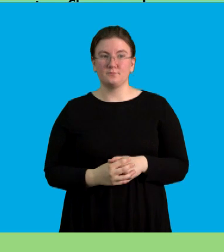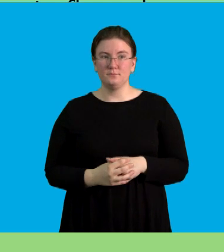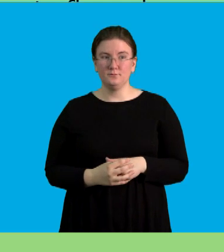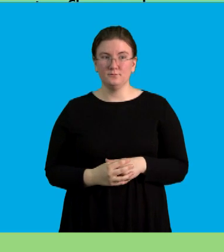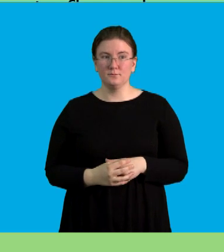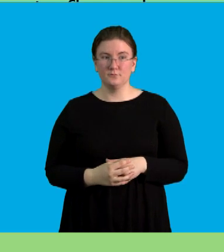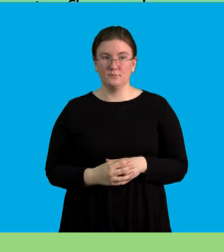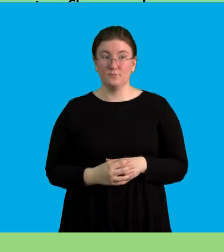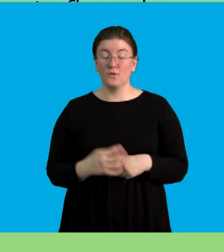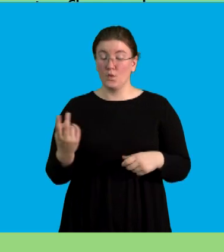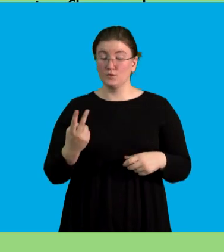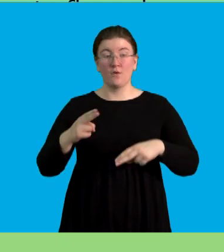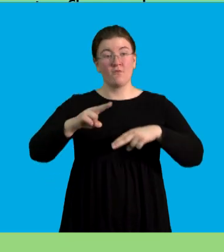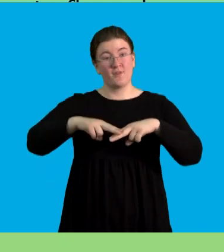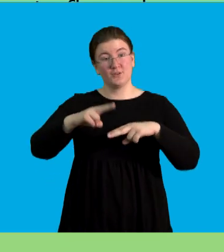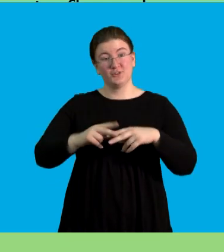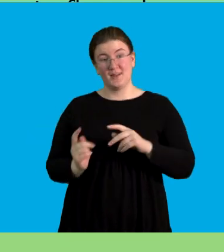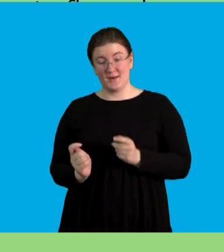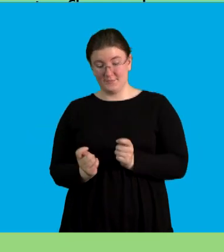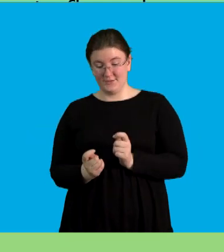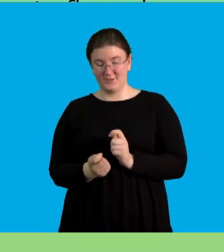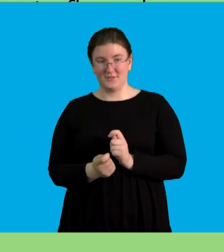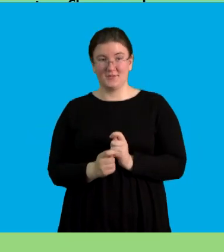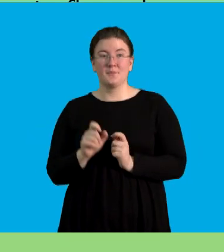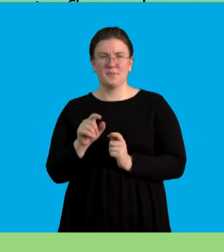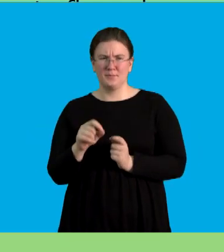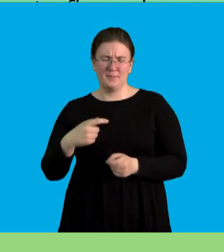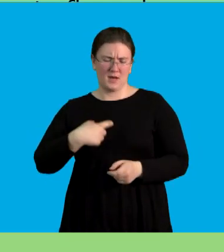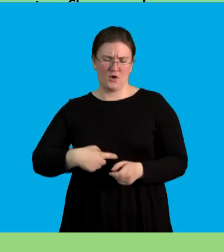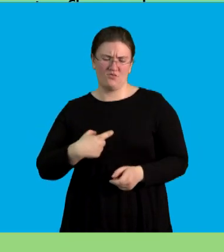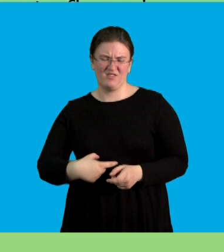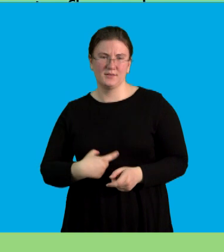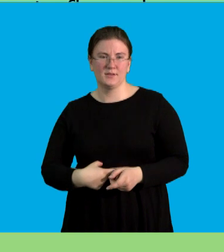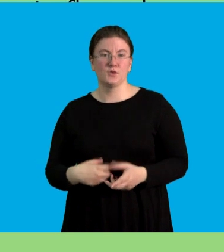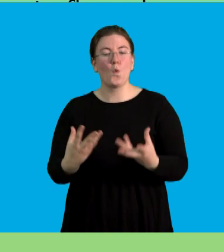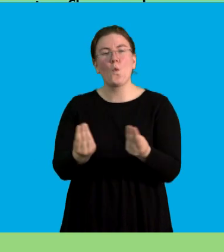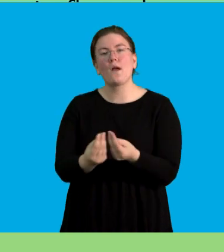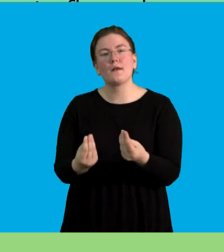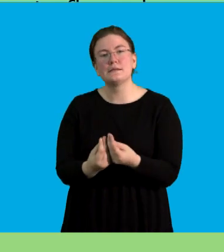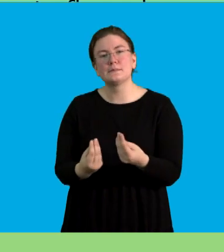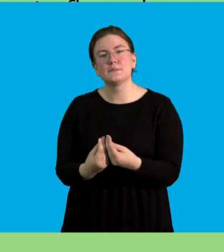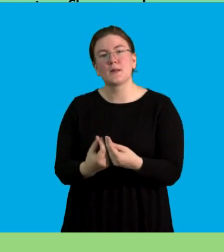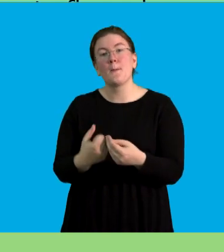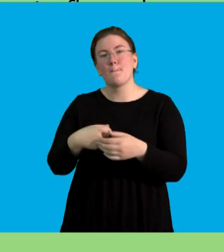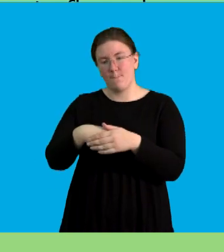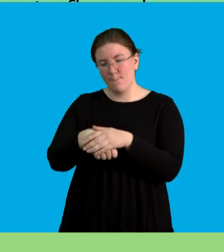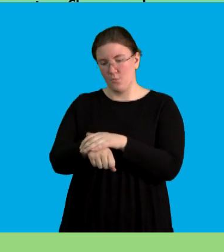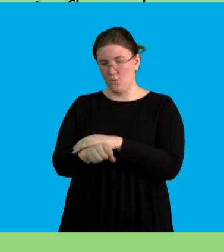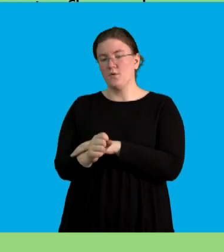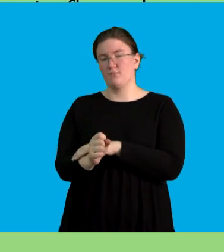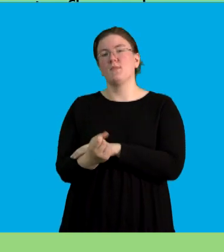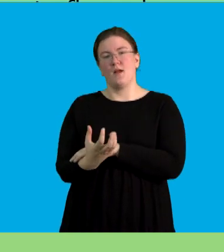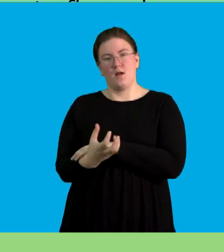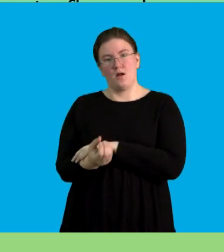We also have functional adaptation. These are characteristics that organisms are born